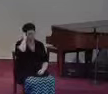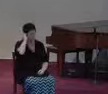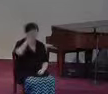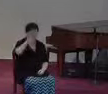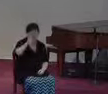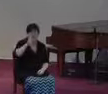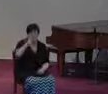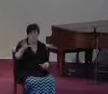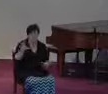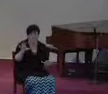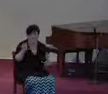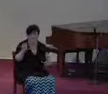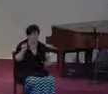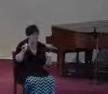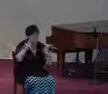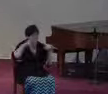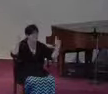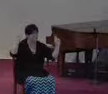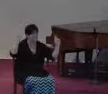God, you did it!